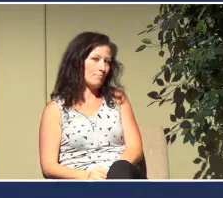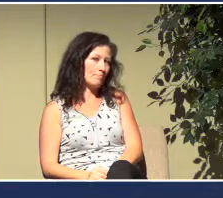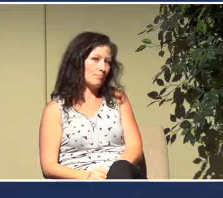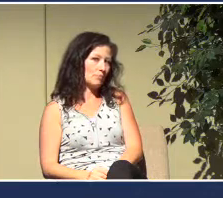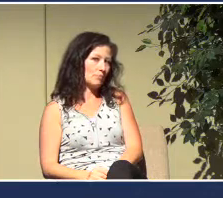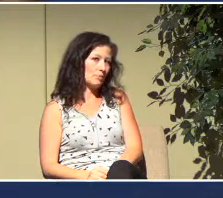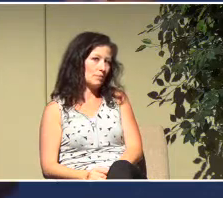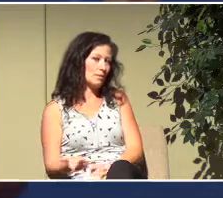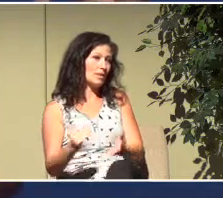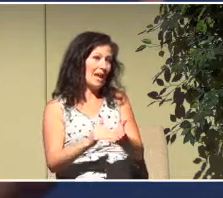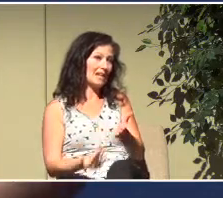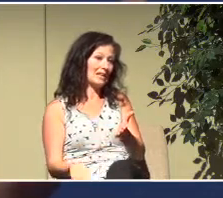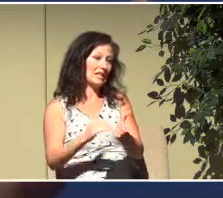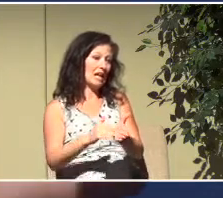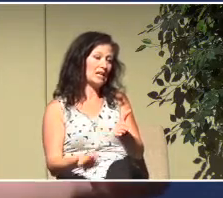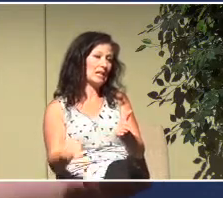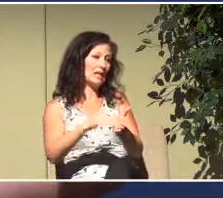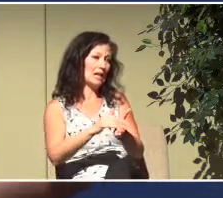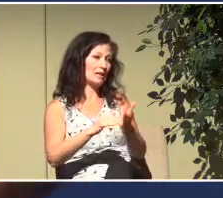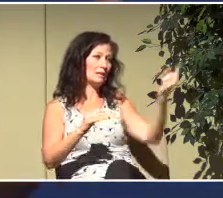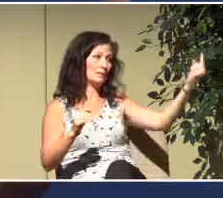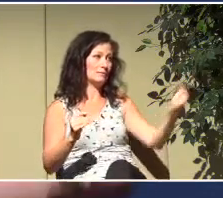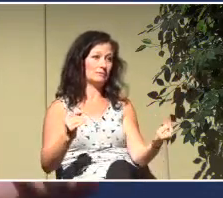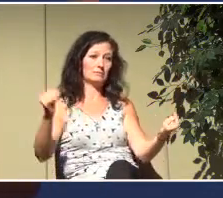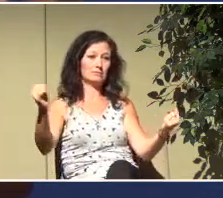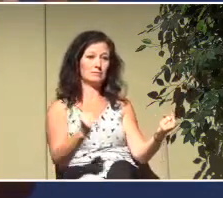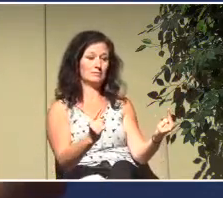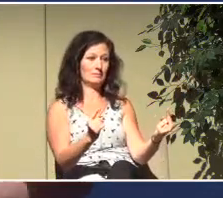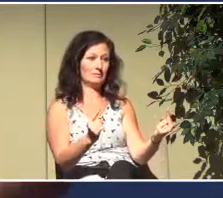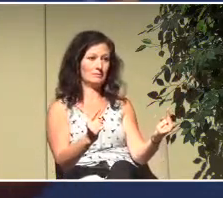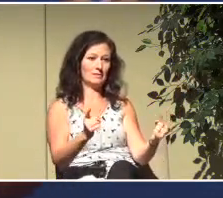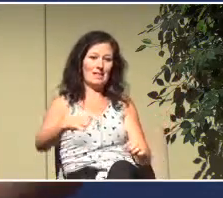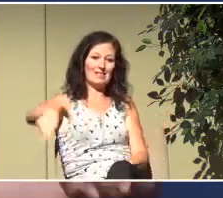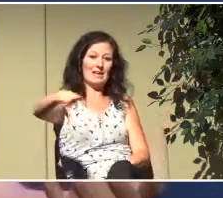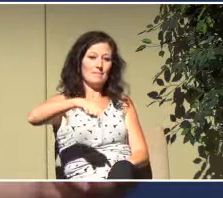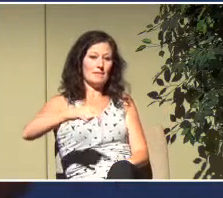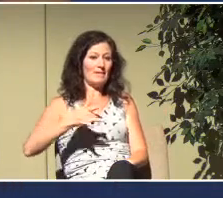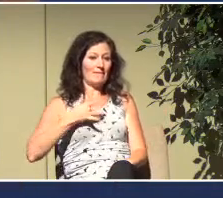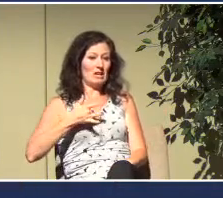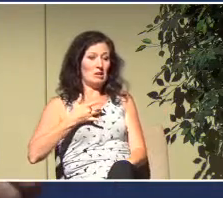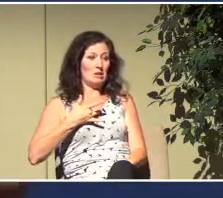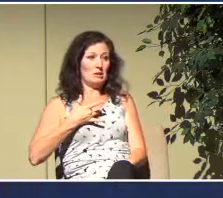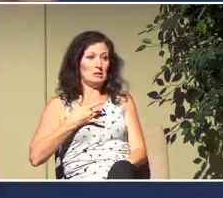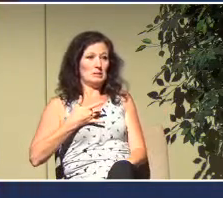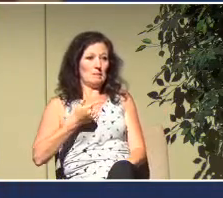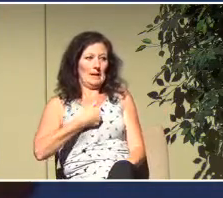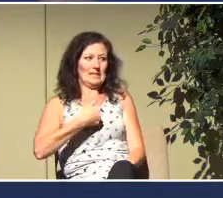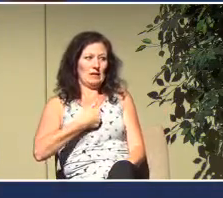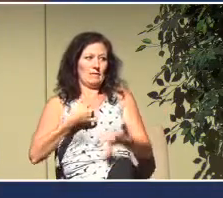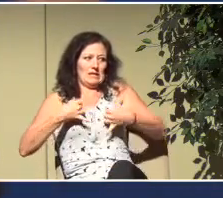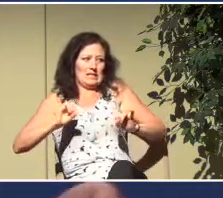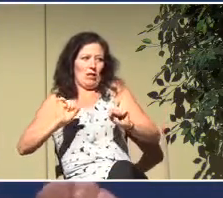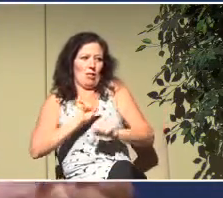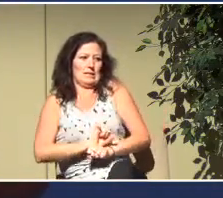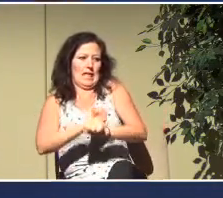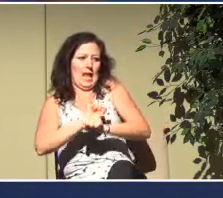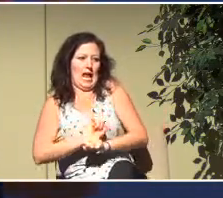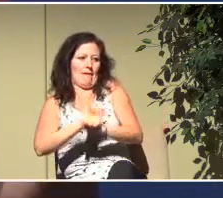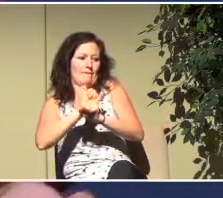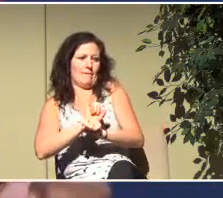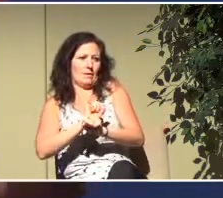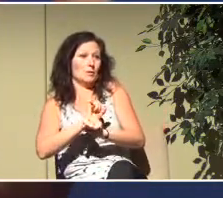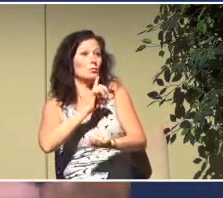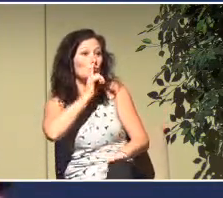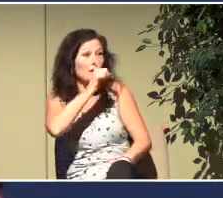So over and over again, the members of the enslaved group continued to act like slaves because although their status